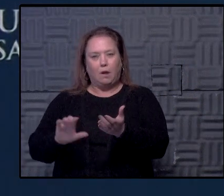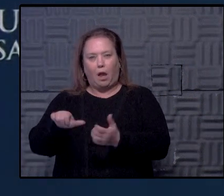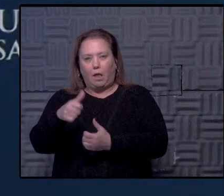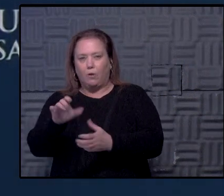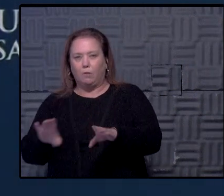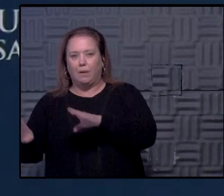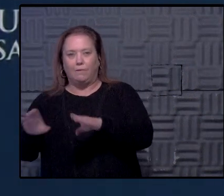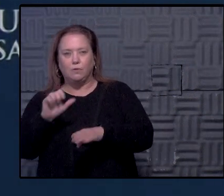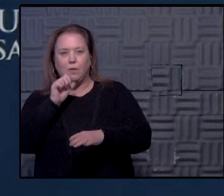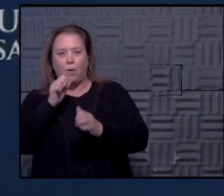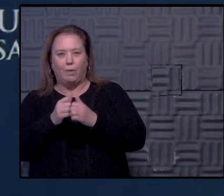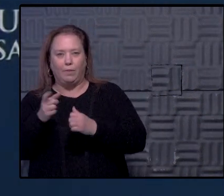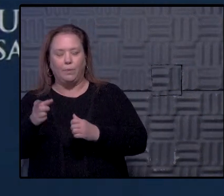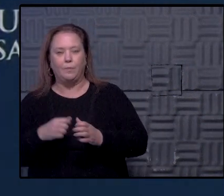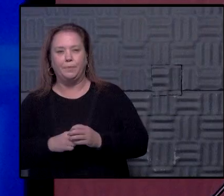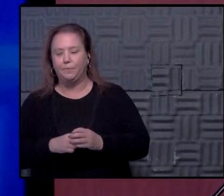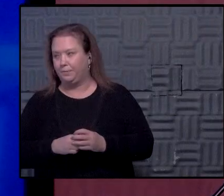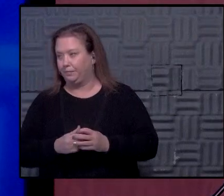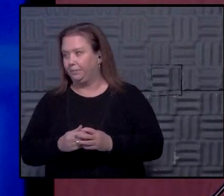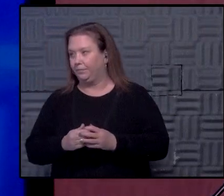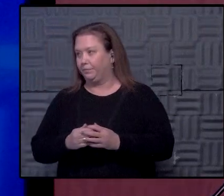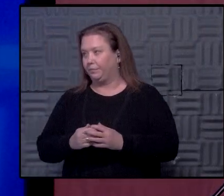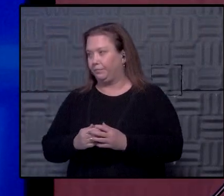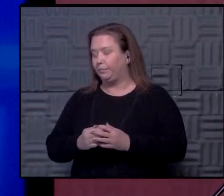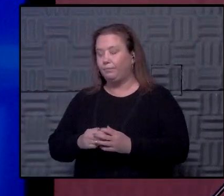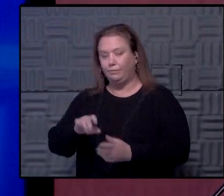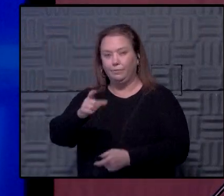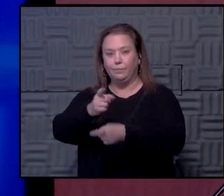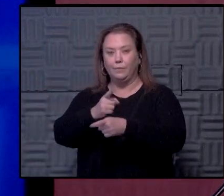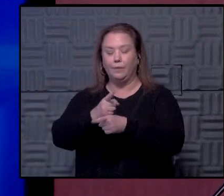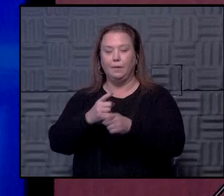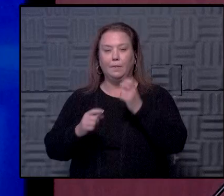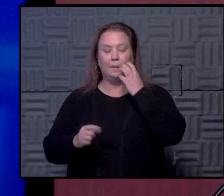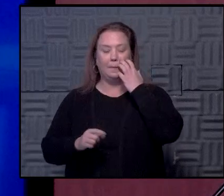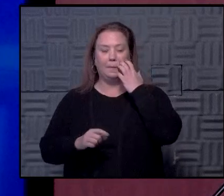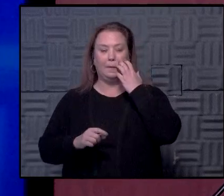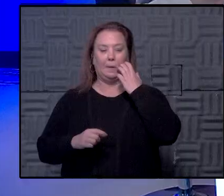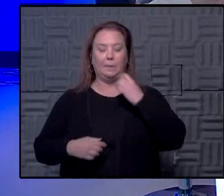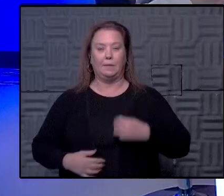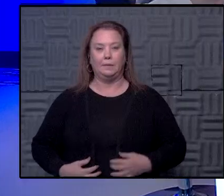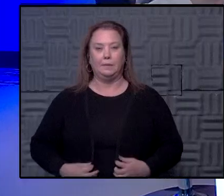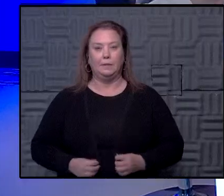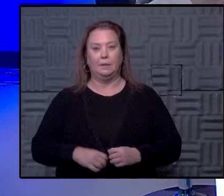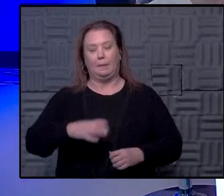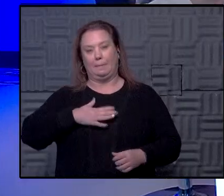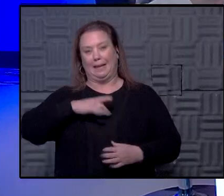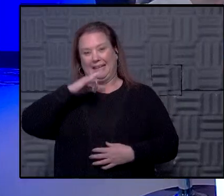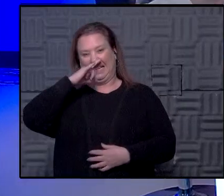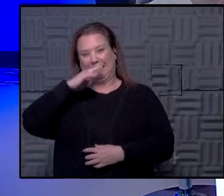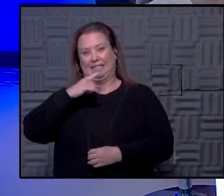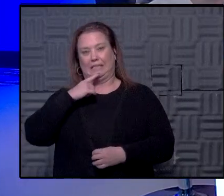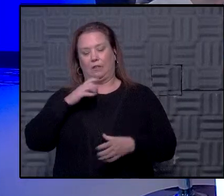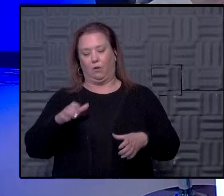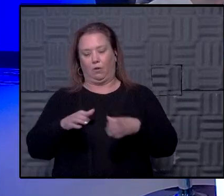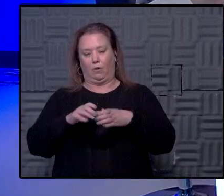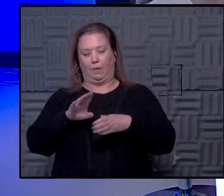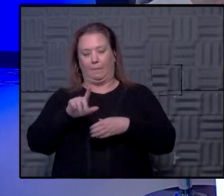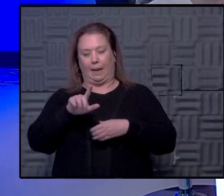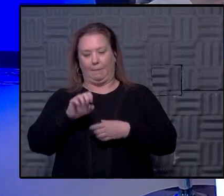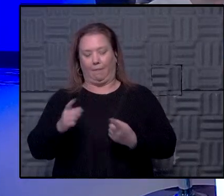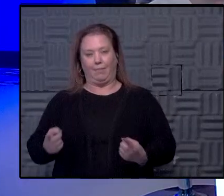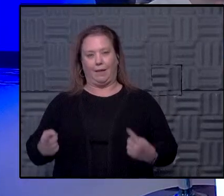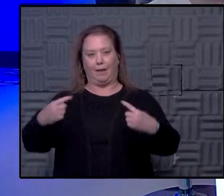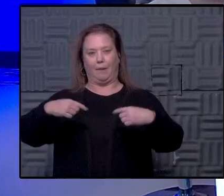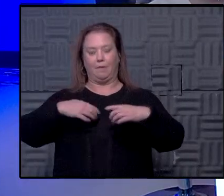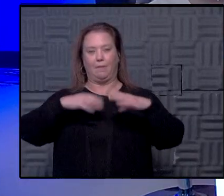whenever they're not with you. I think that's exactly right. And so, Hawk, my kids, I say they're in my bubble. They come over,